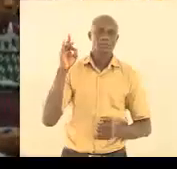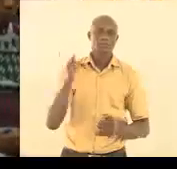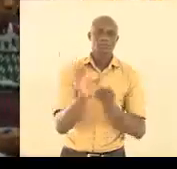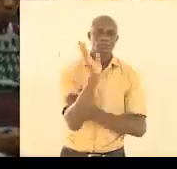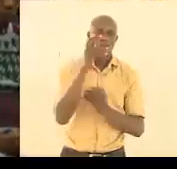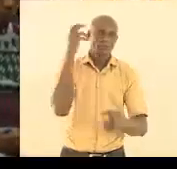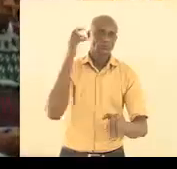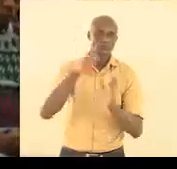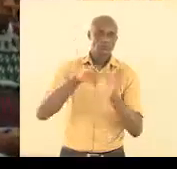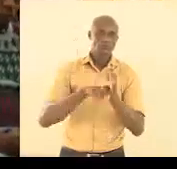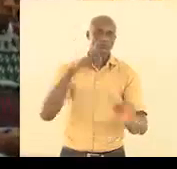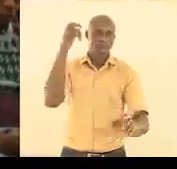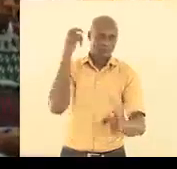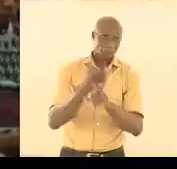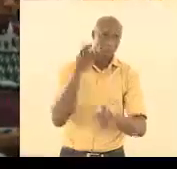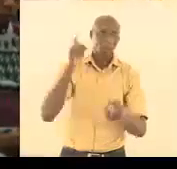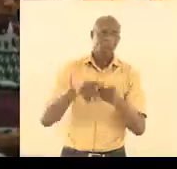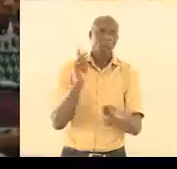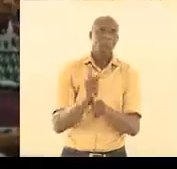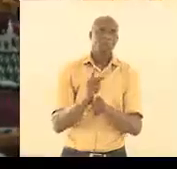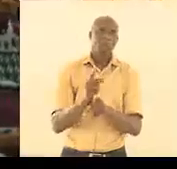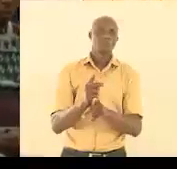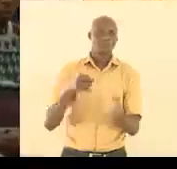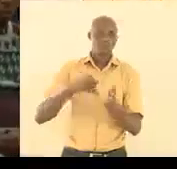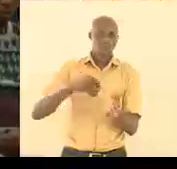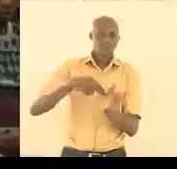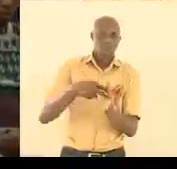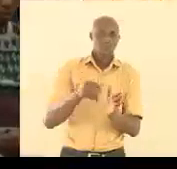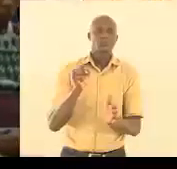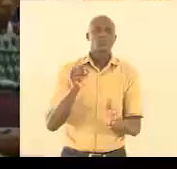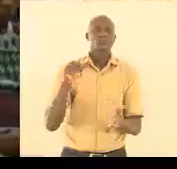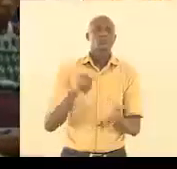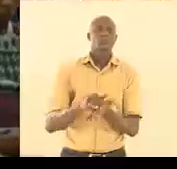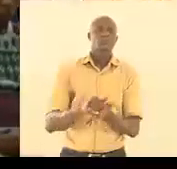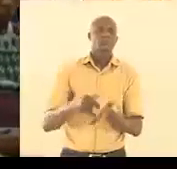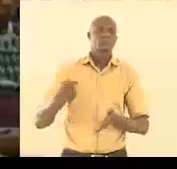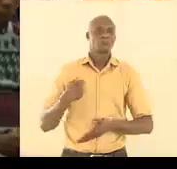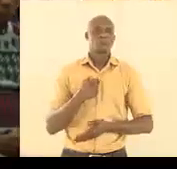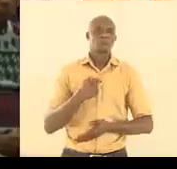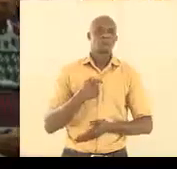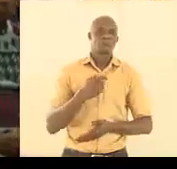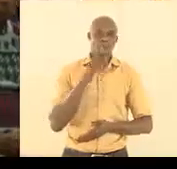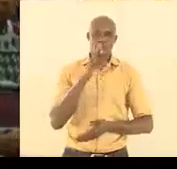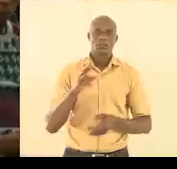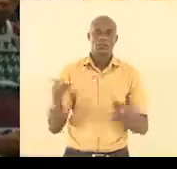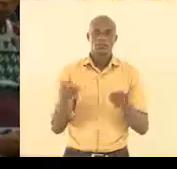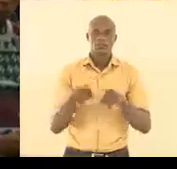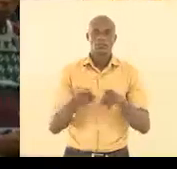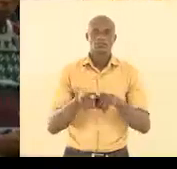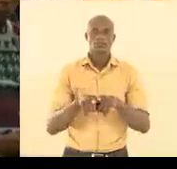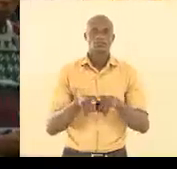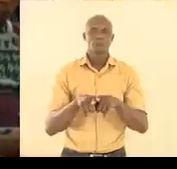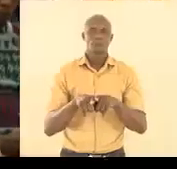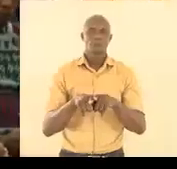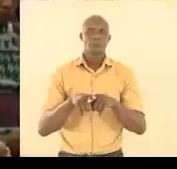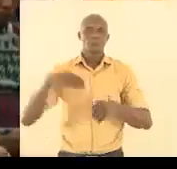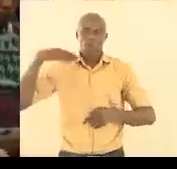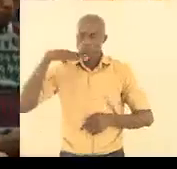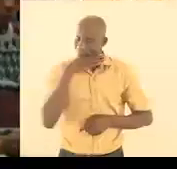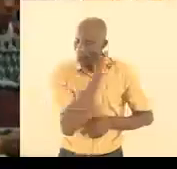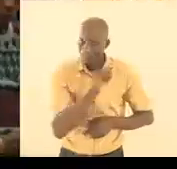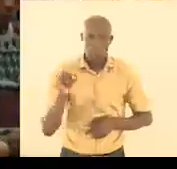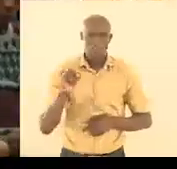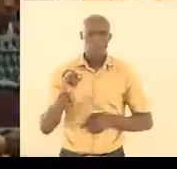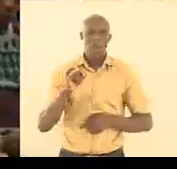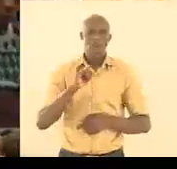God's commandment hard to keep, it means that we are also lying. Because